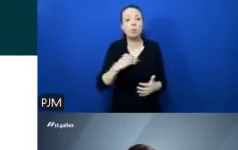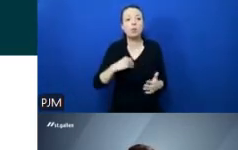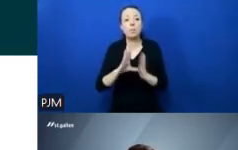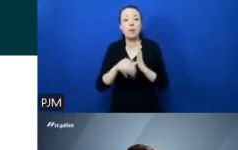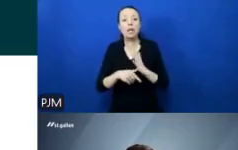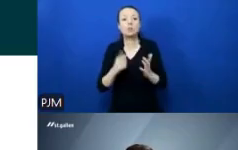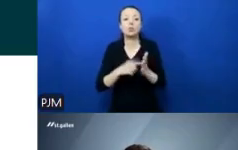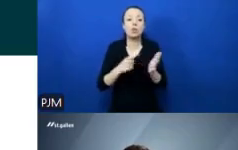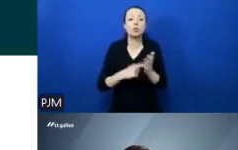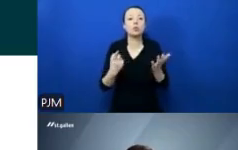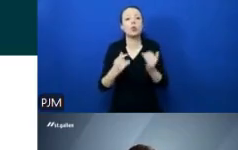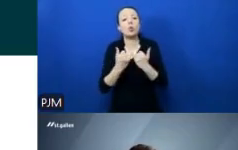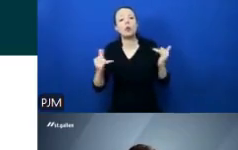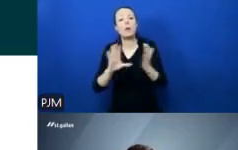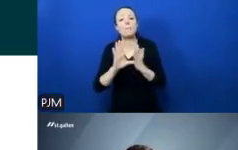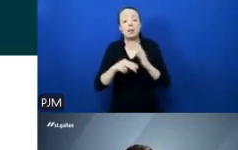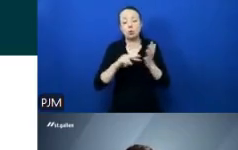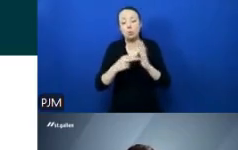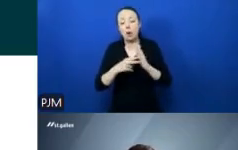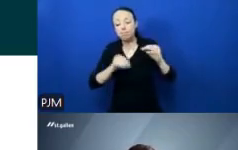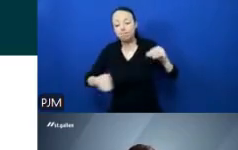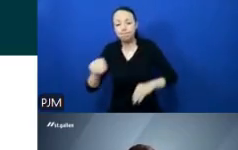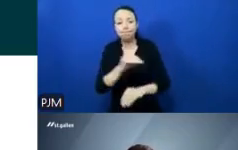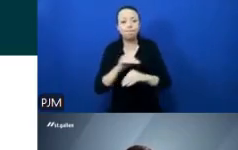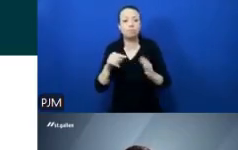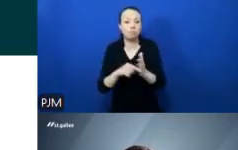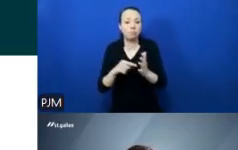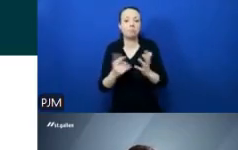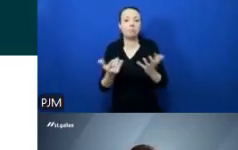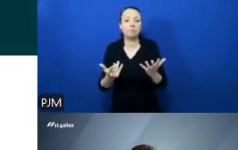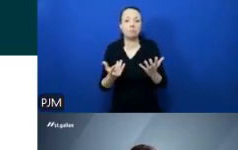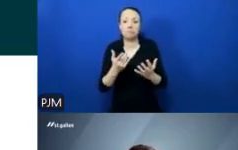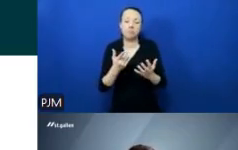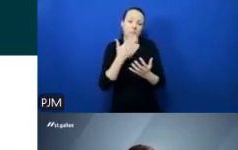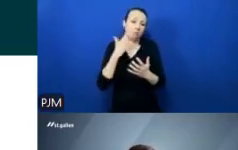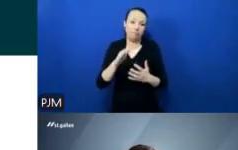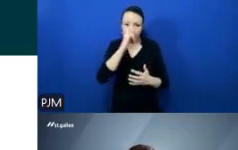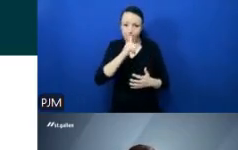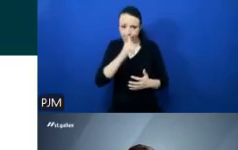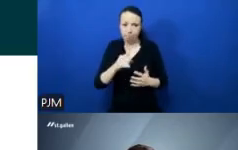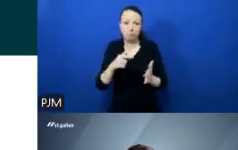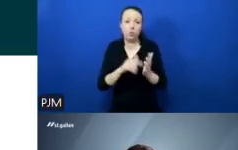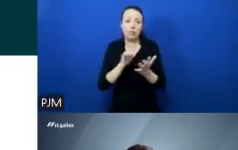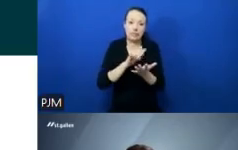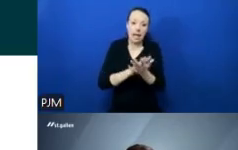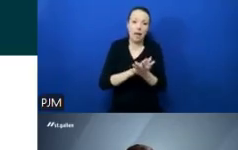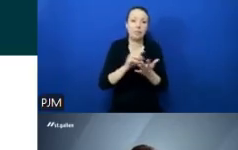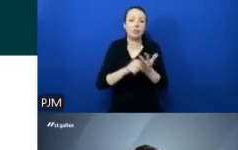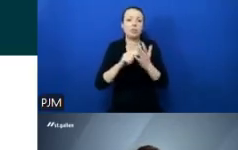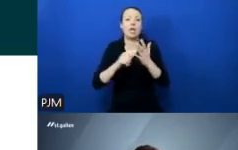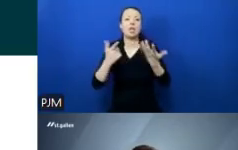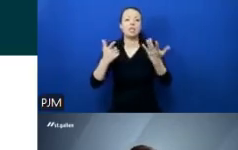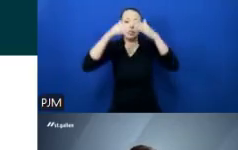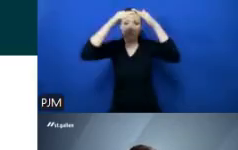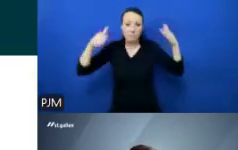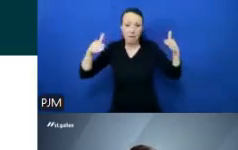details that, because in Polish cities very often this is not possible because of the law. For example,